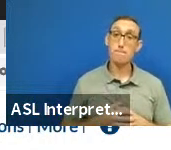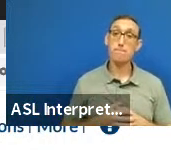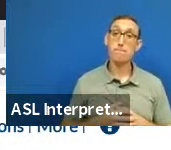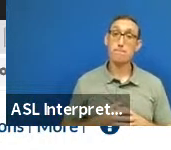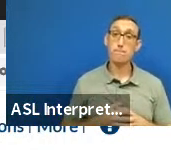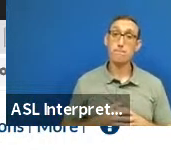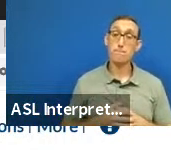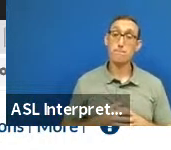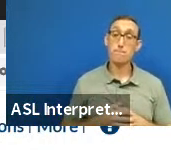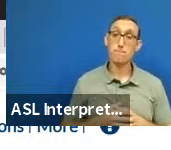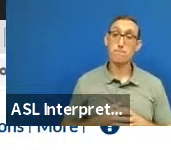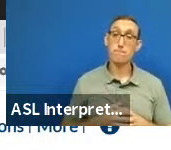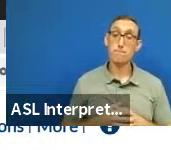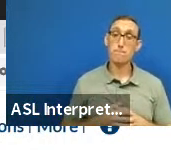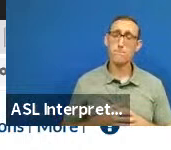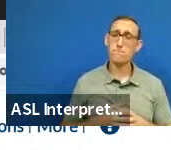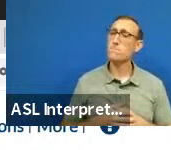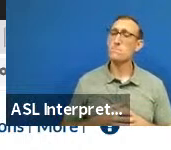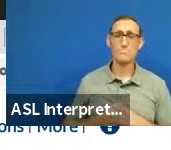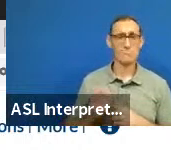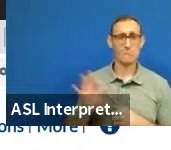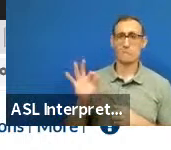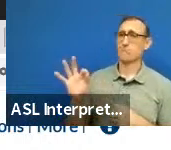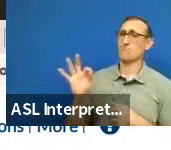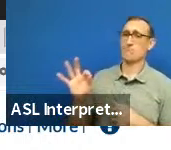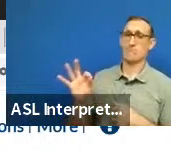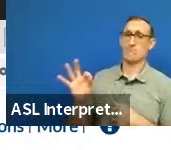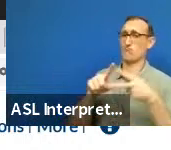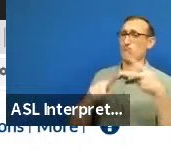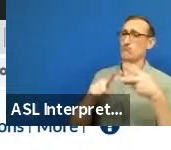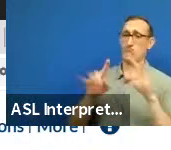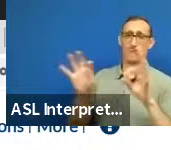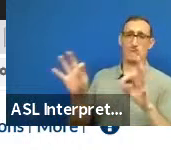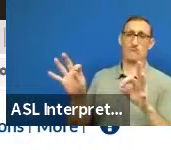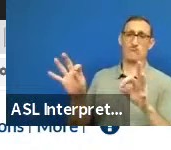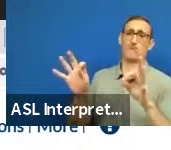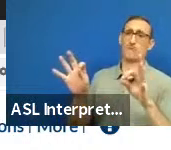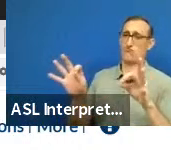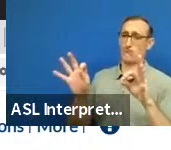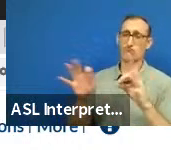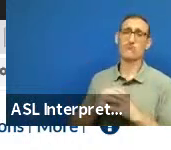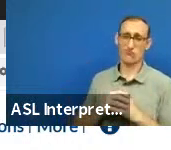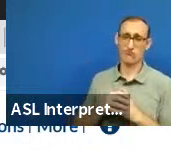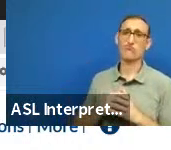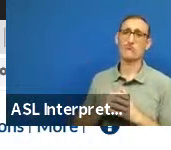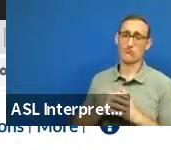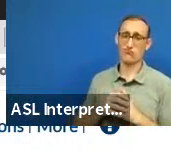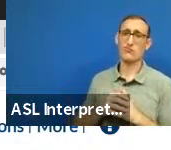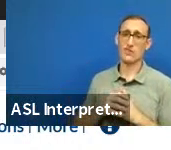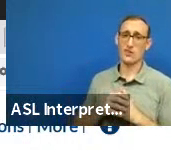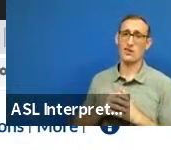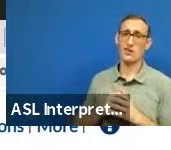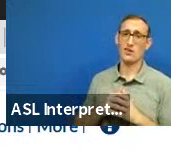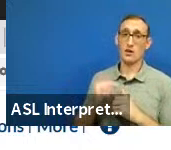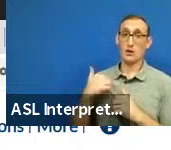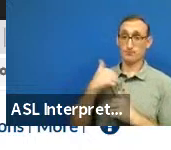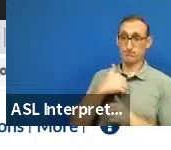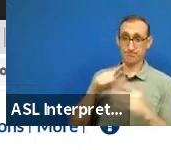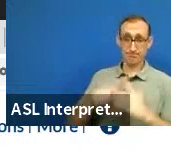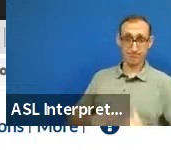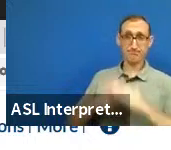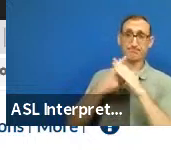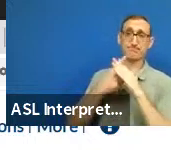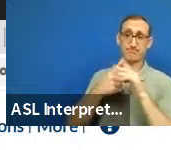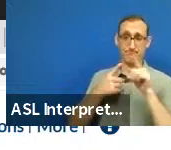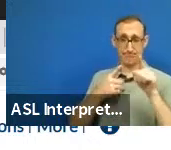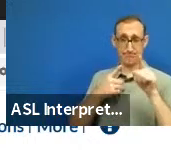I think both of those things are good. I agree that since we generated these action steps from our own